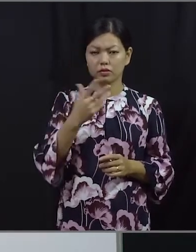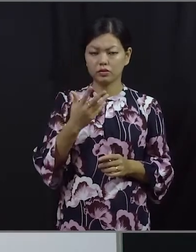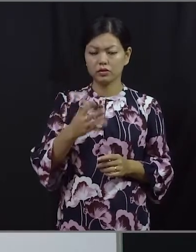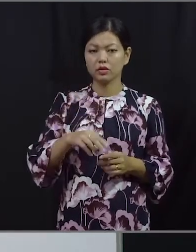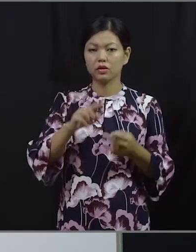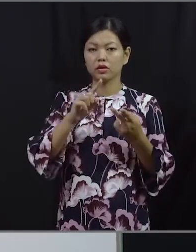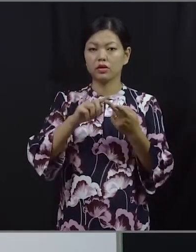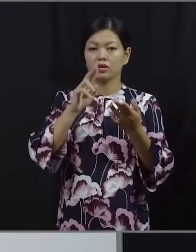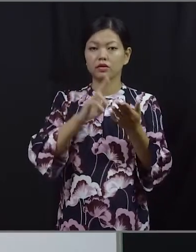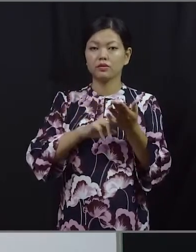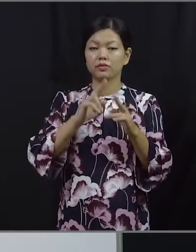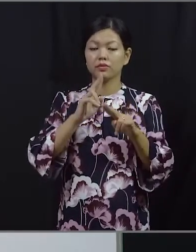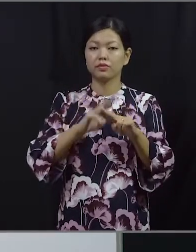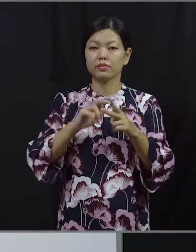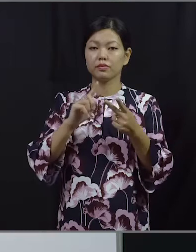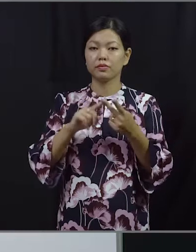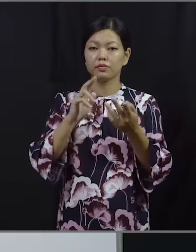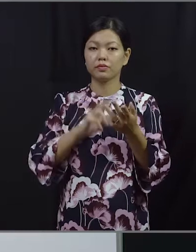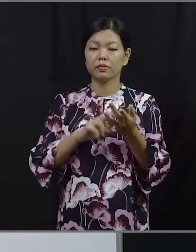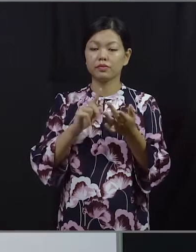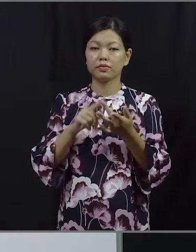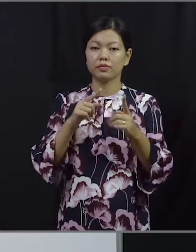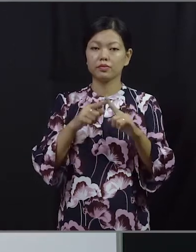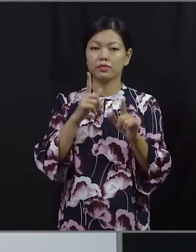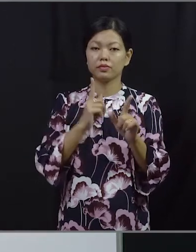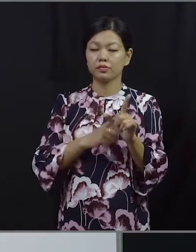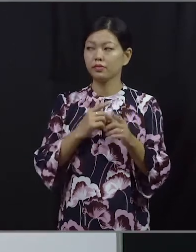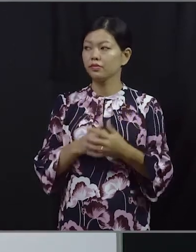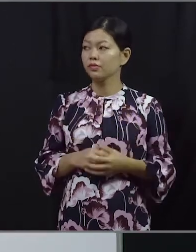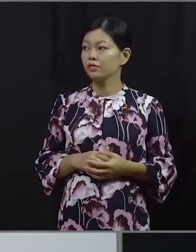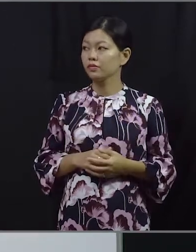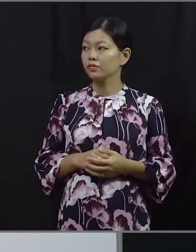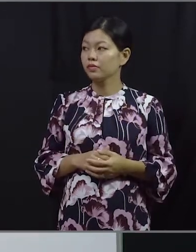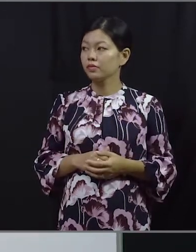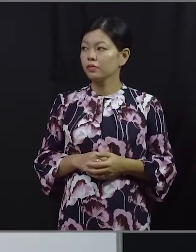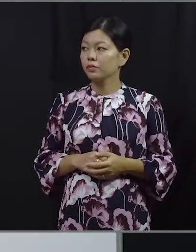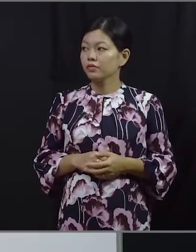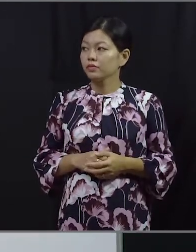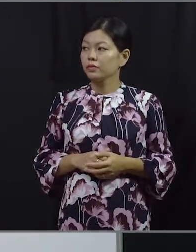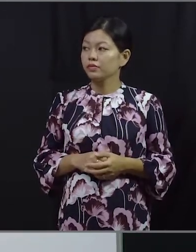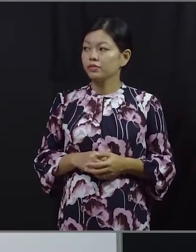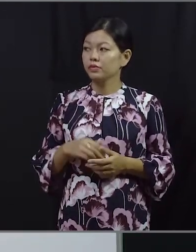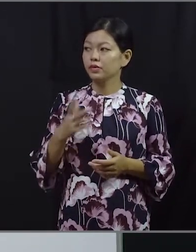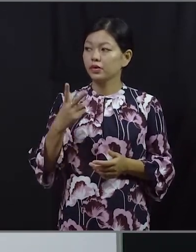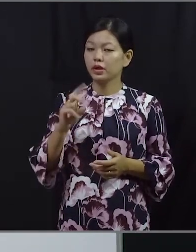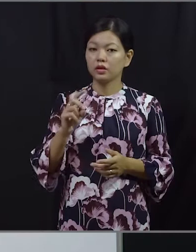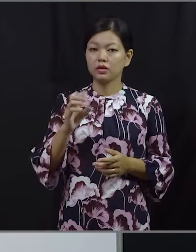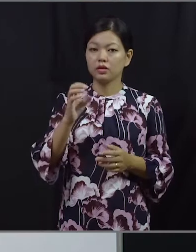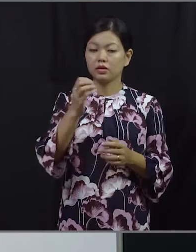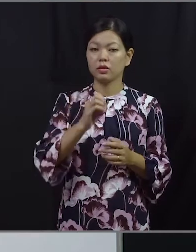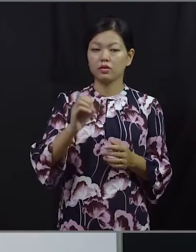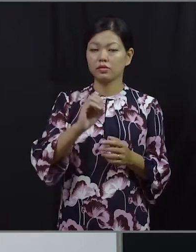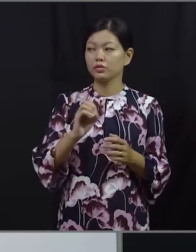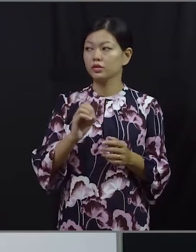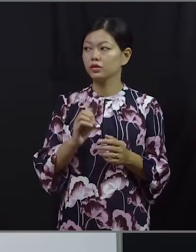here I can write A B object. So here. Okay, so this is B dash, A dash, A